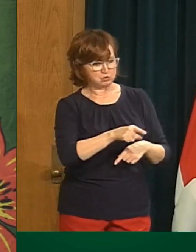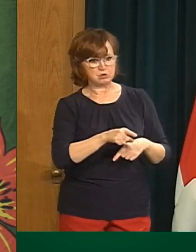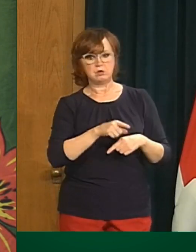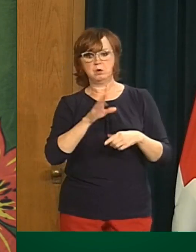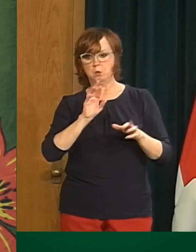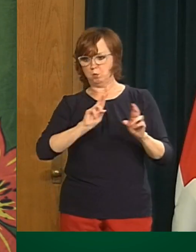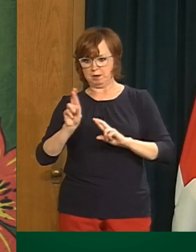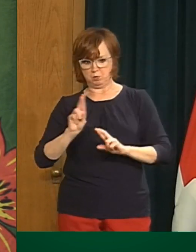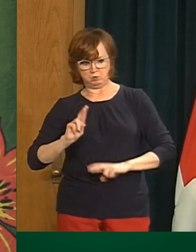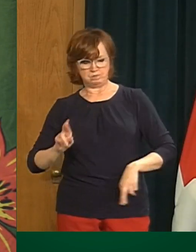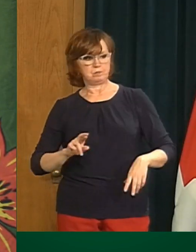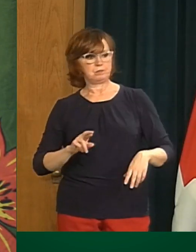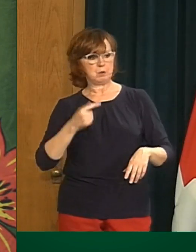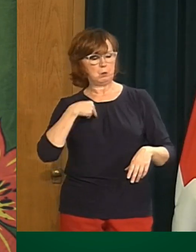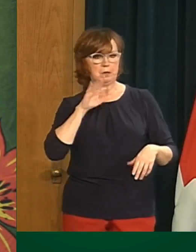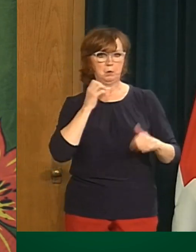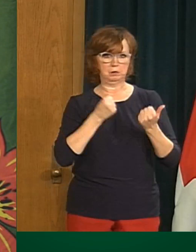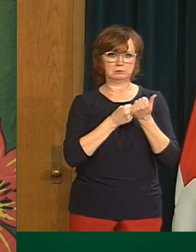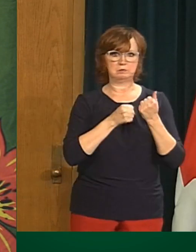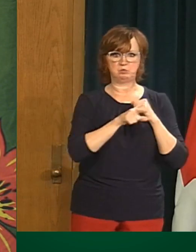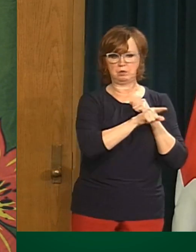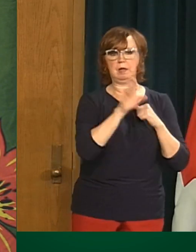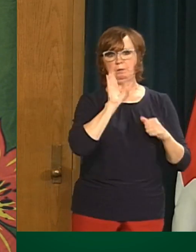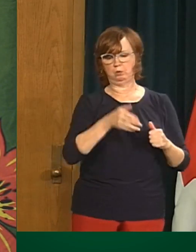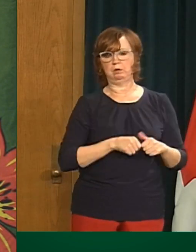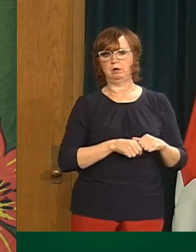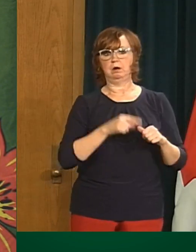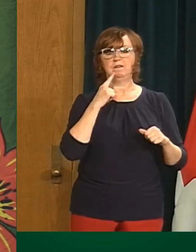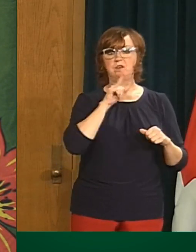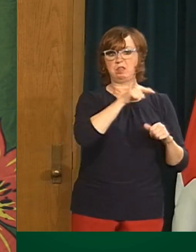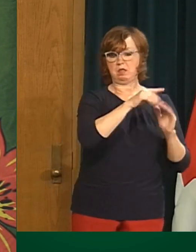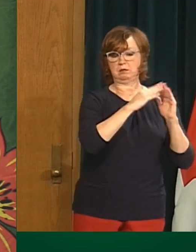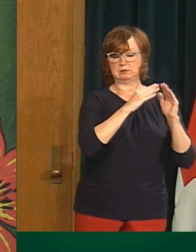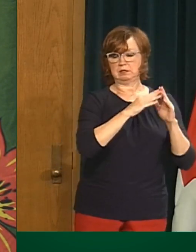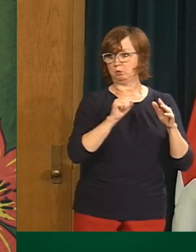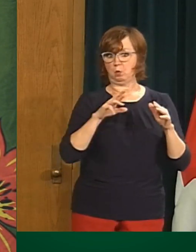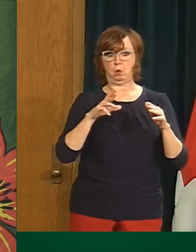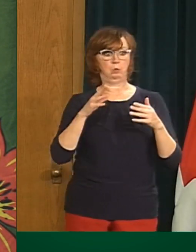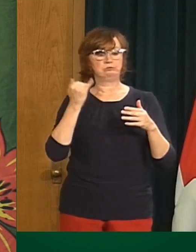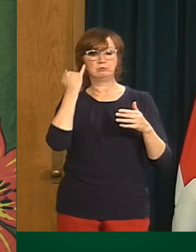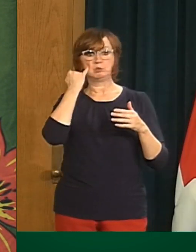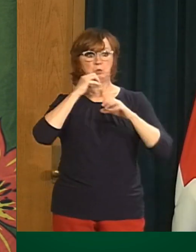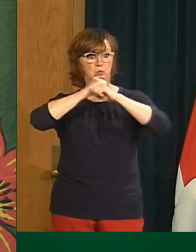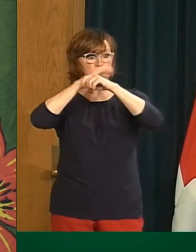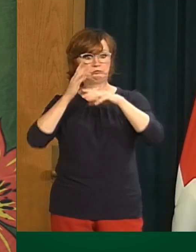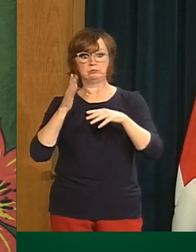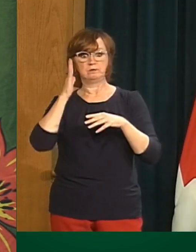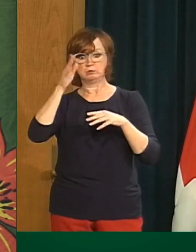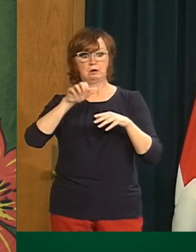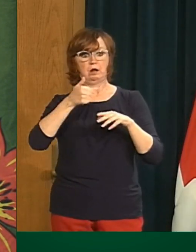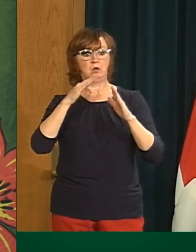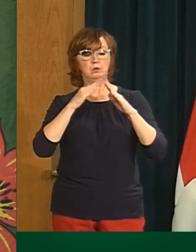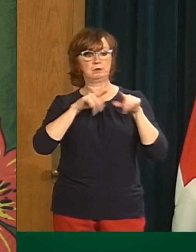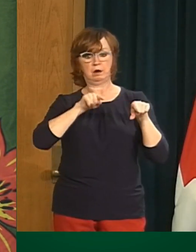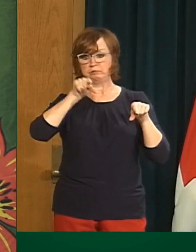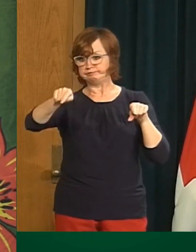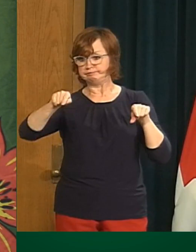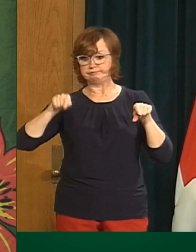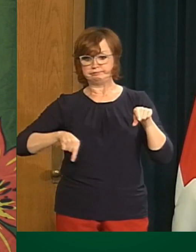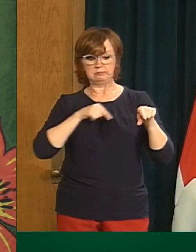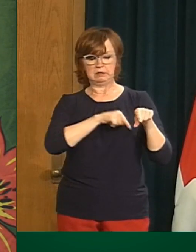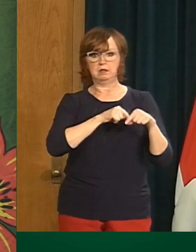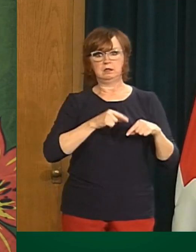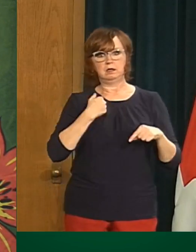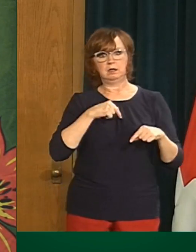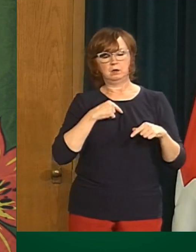with this community and any other community that does require those resources on an ongoing basis. The province of Saskatchewan